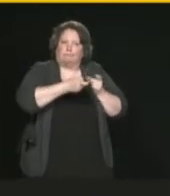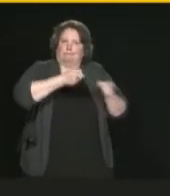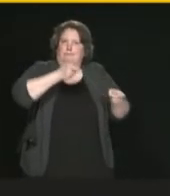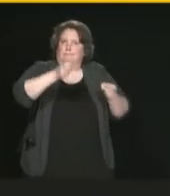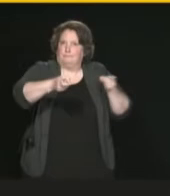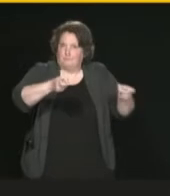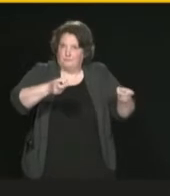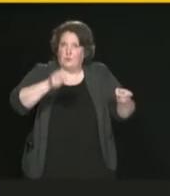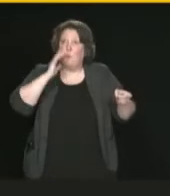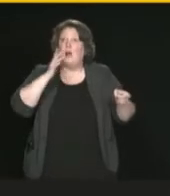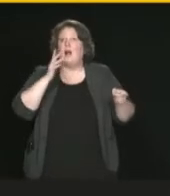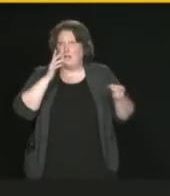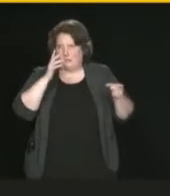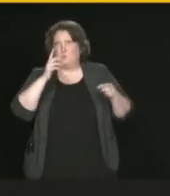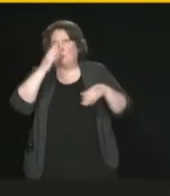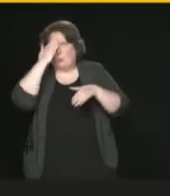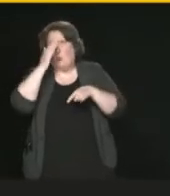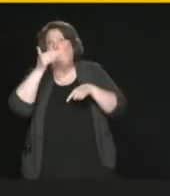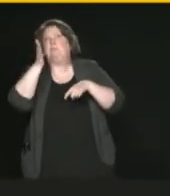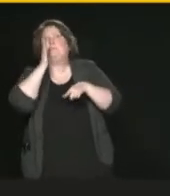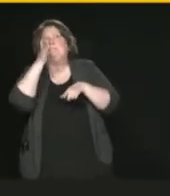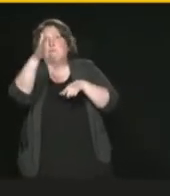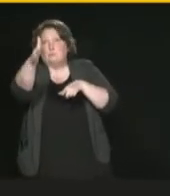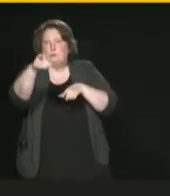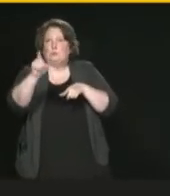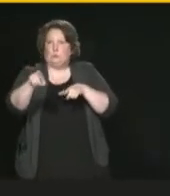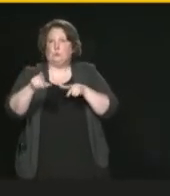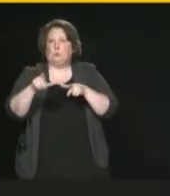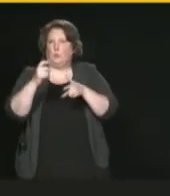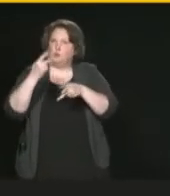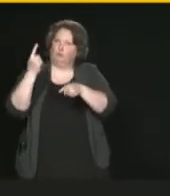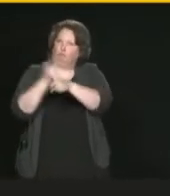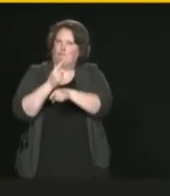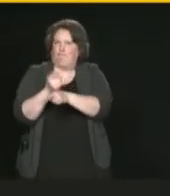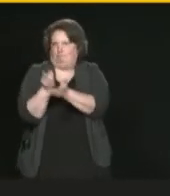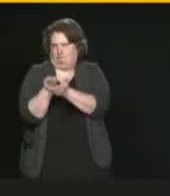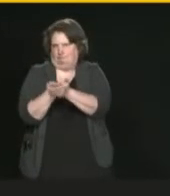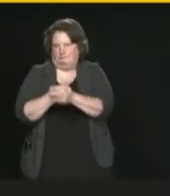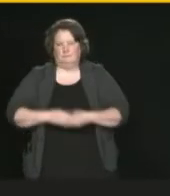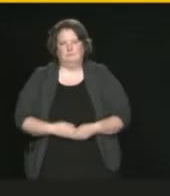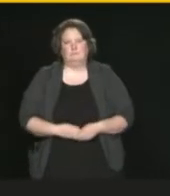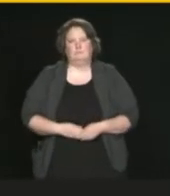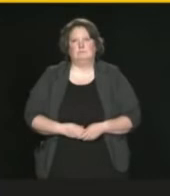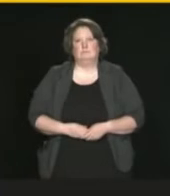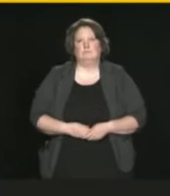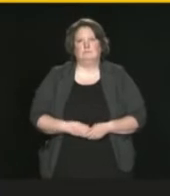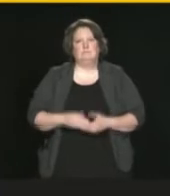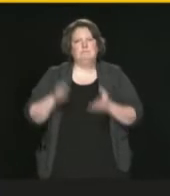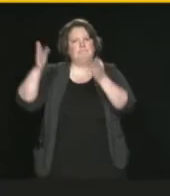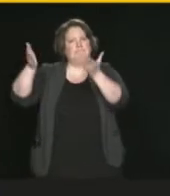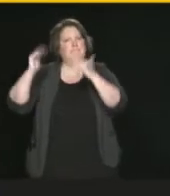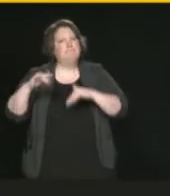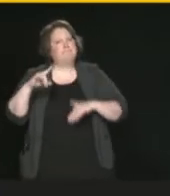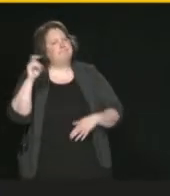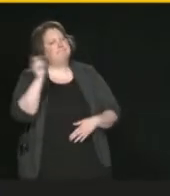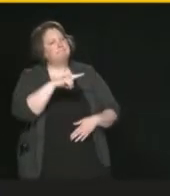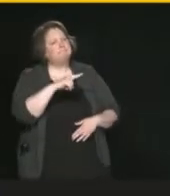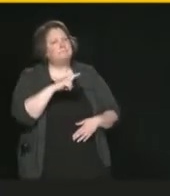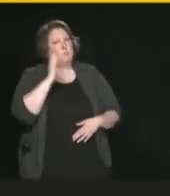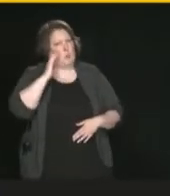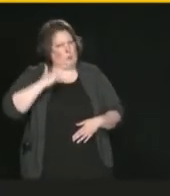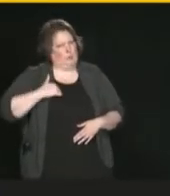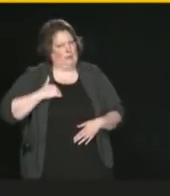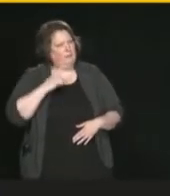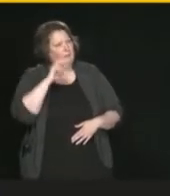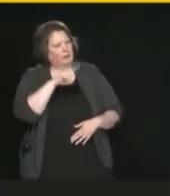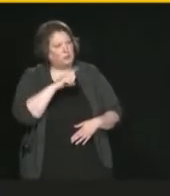end of the 16-week period for the CERB, a lot of people will fall into a vacuum. They won't have